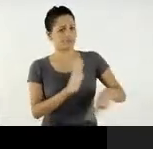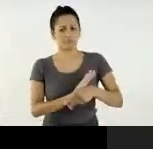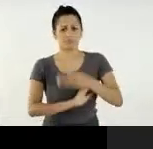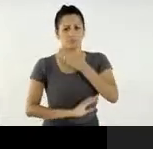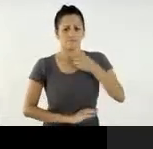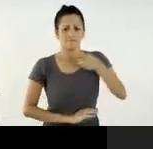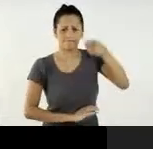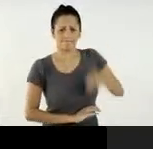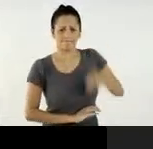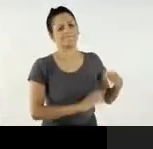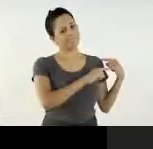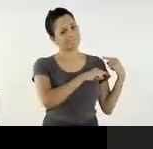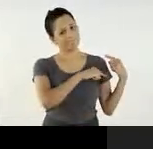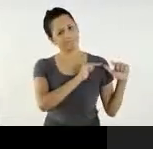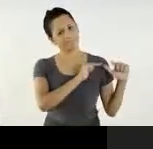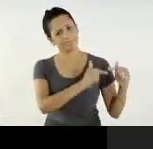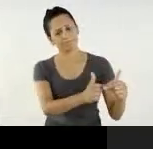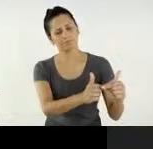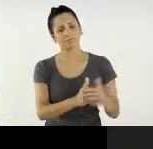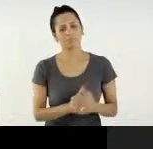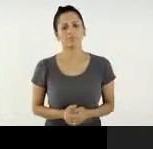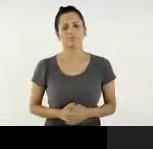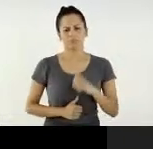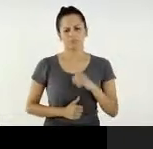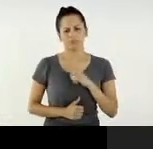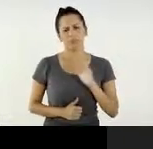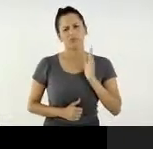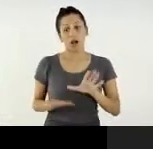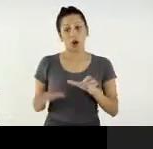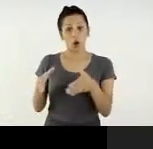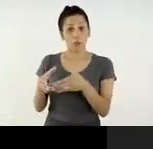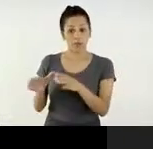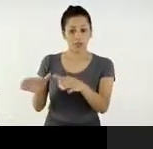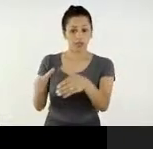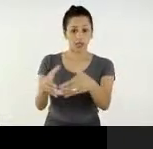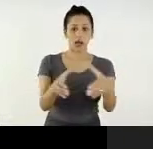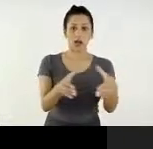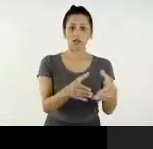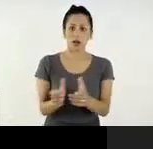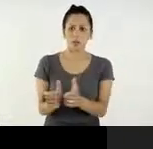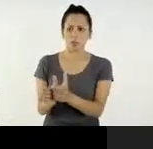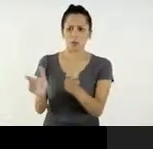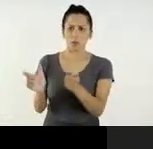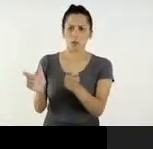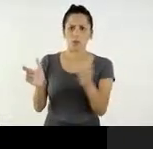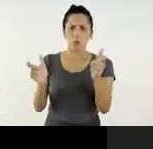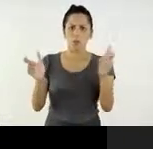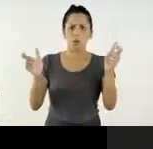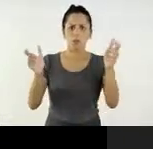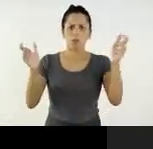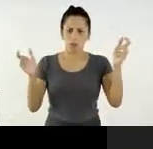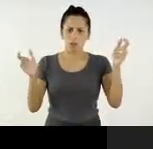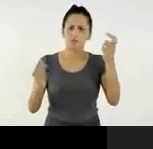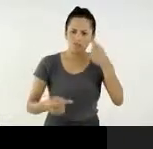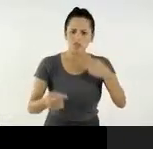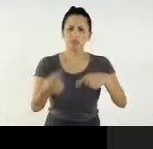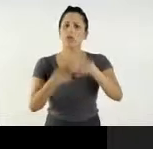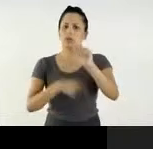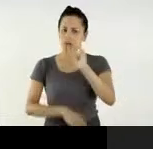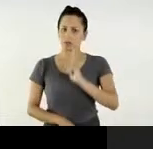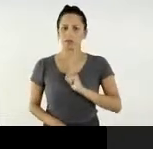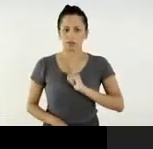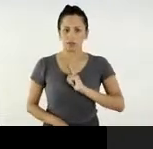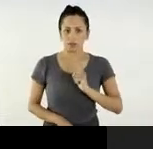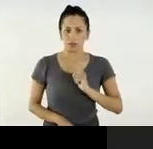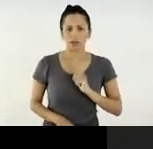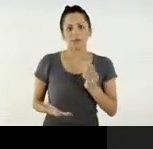degrees, I might mention, and across varying strategies, a model of shared property, lovers, finances, governance, and the